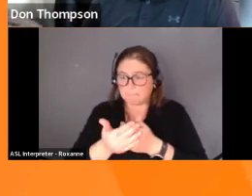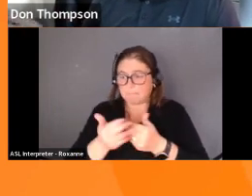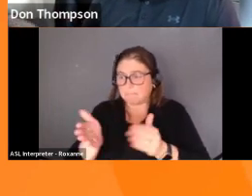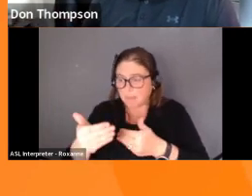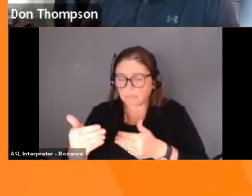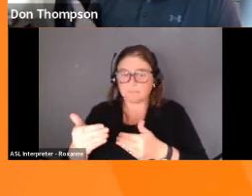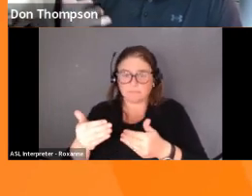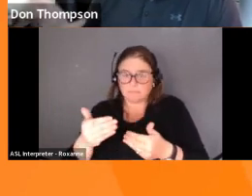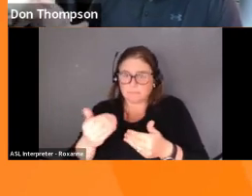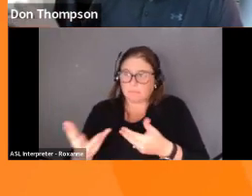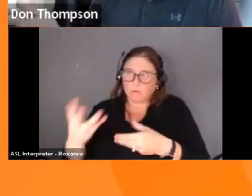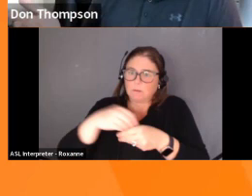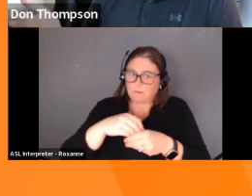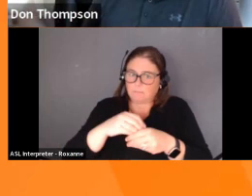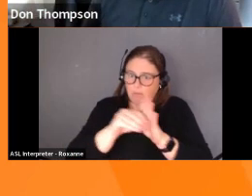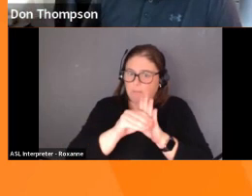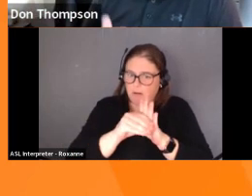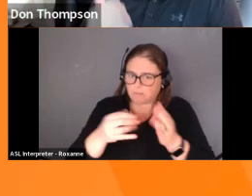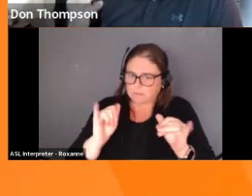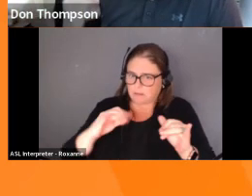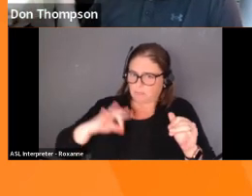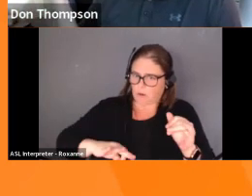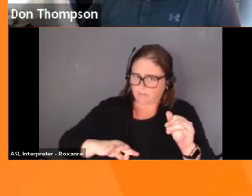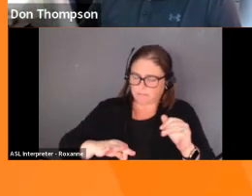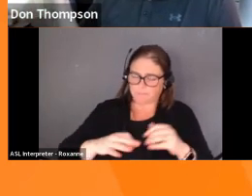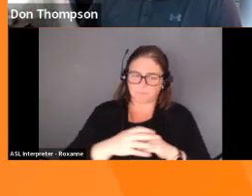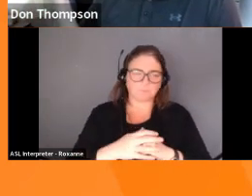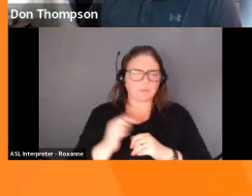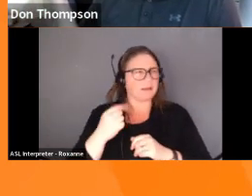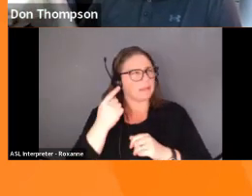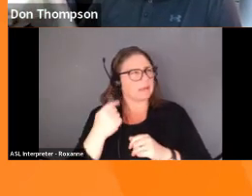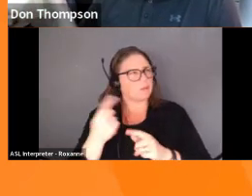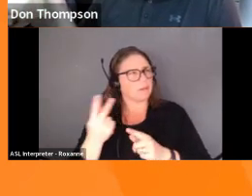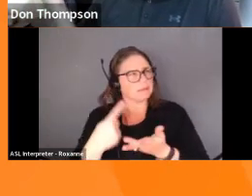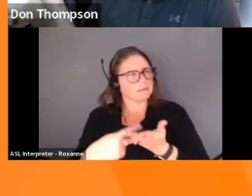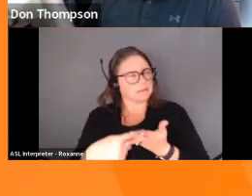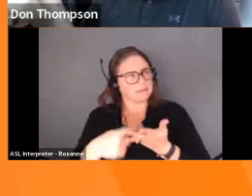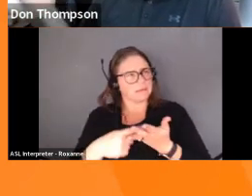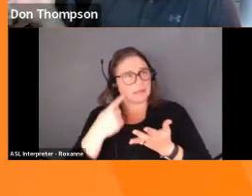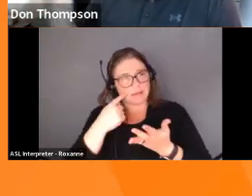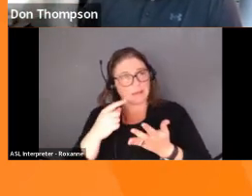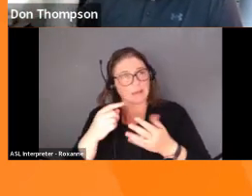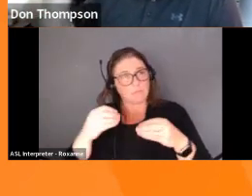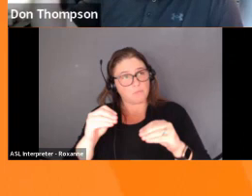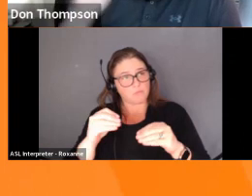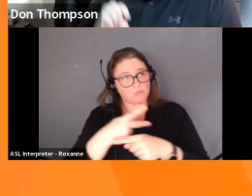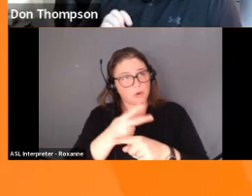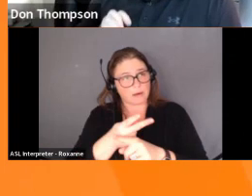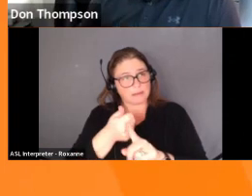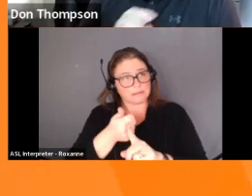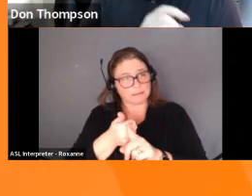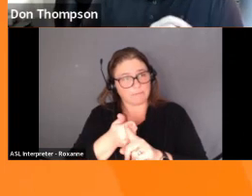product. What we ended up doing was adding, I think it was almost $5 to the product when we listed